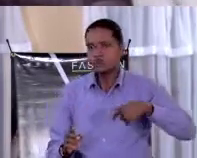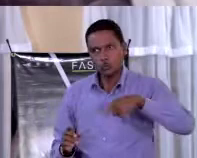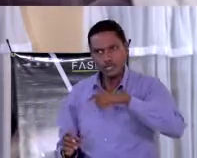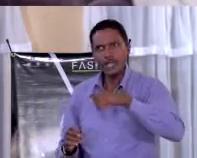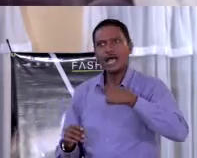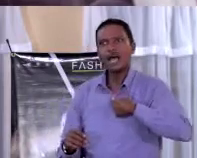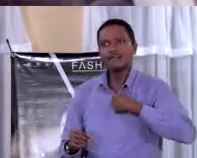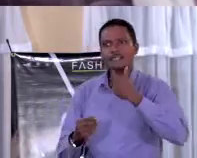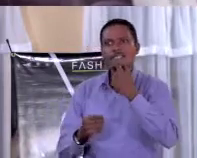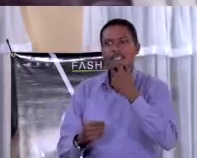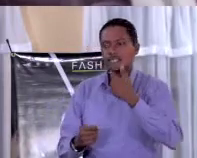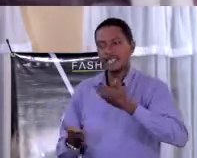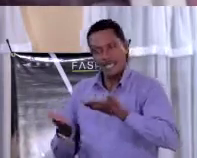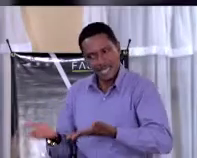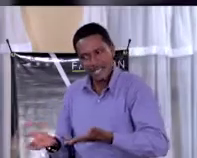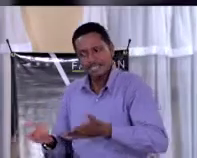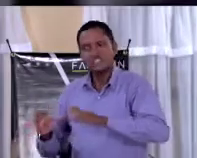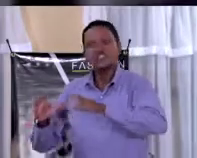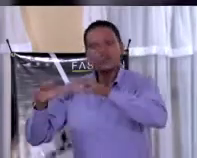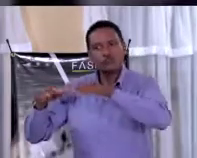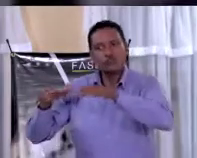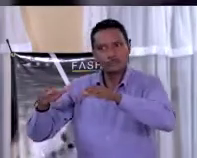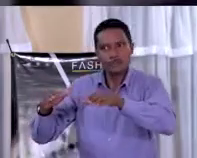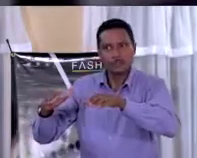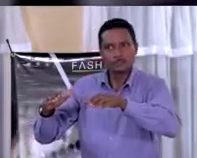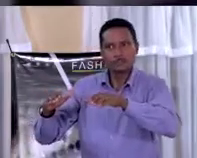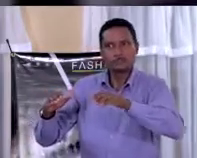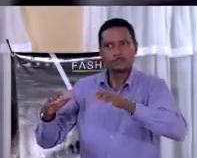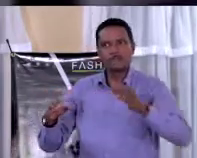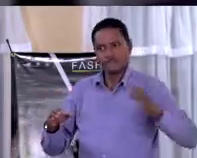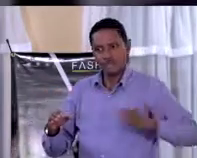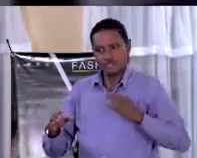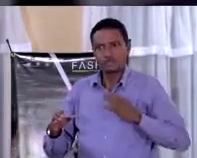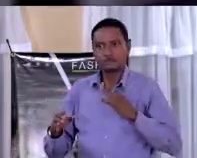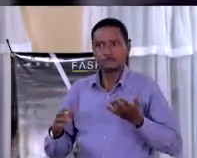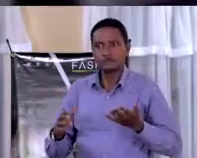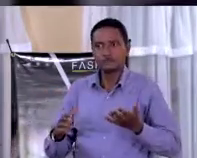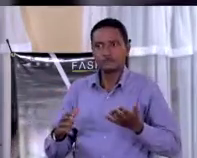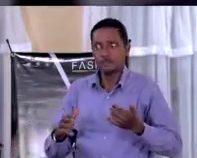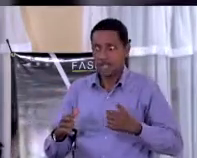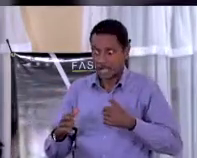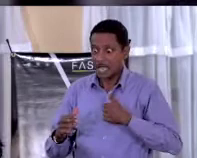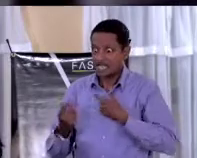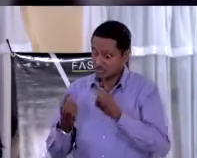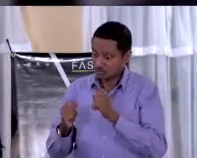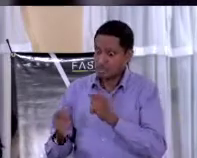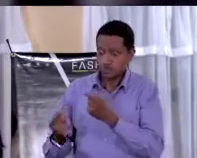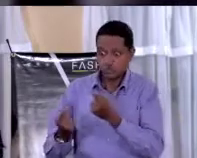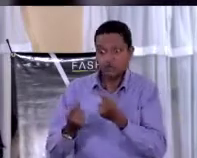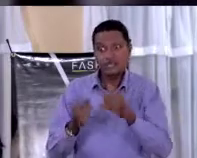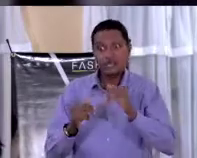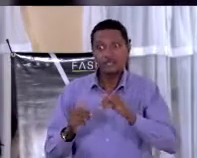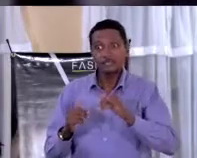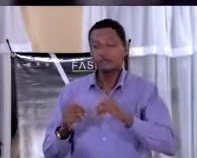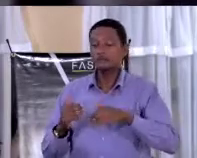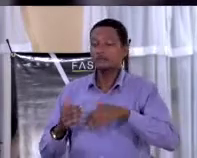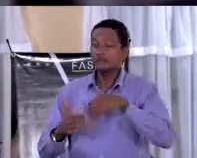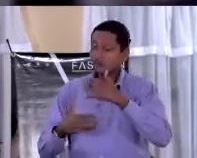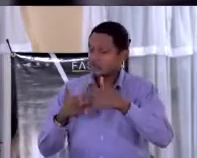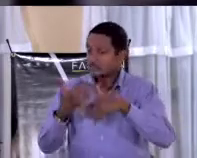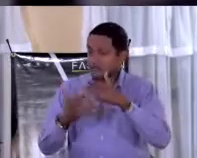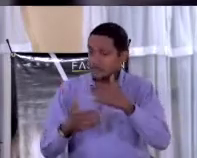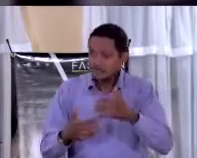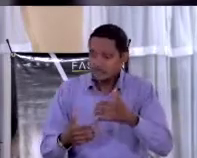metropolitan spaces, getting the media to come because they are fascinated with the bombastic,